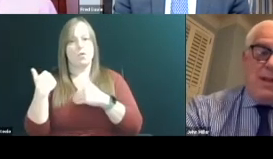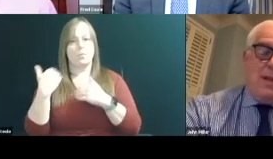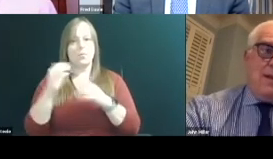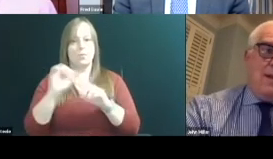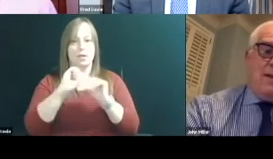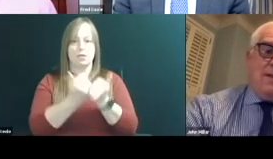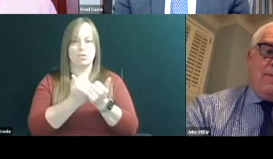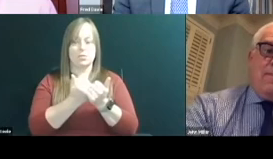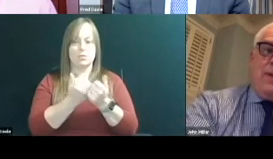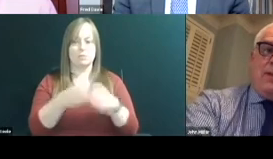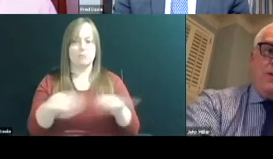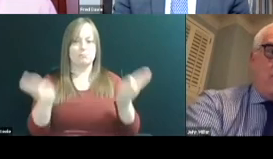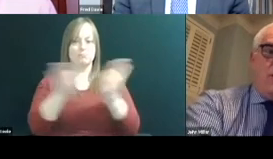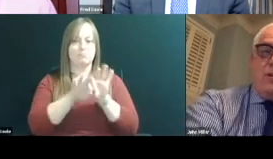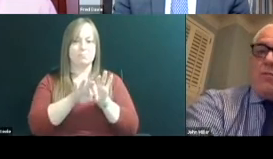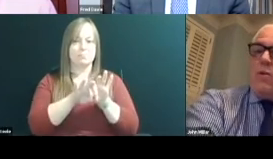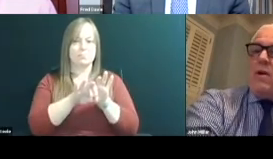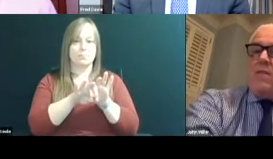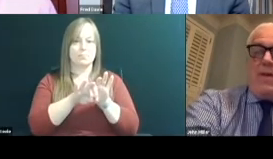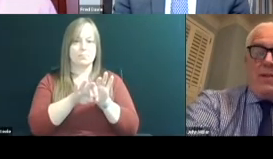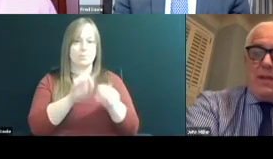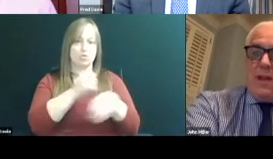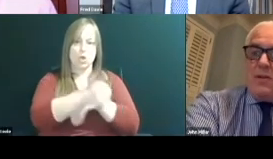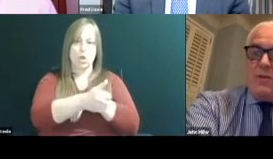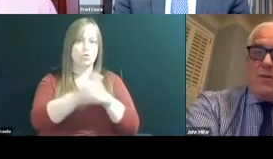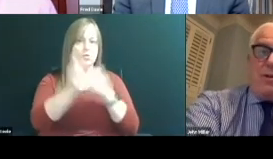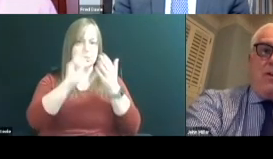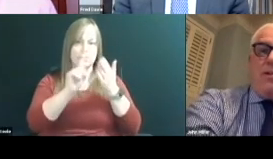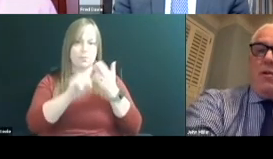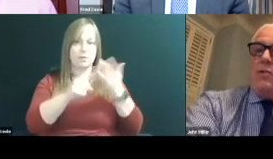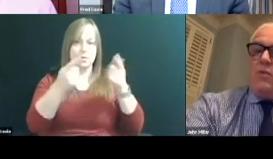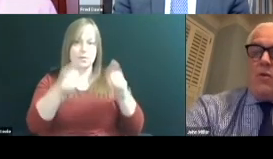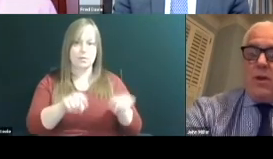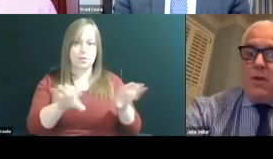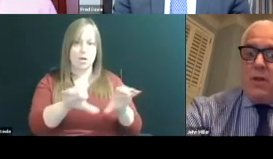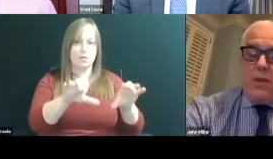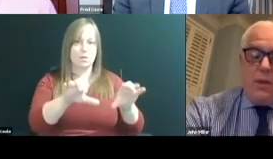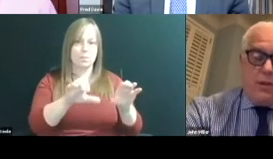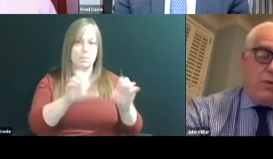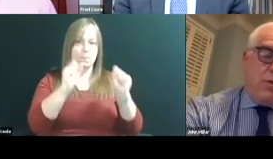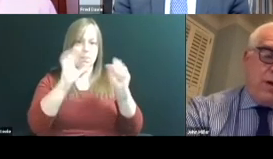agency. Charges are brought, investigations are done. They're